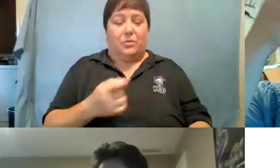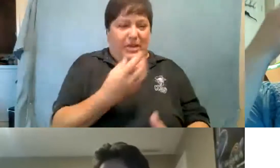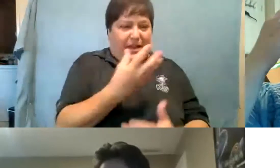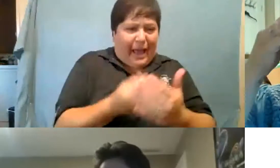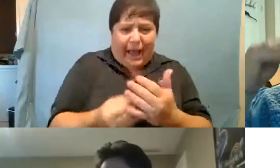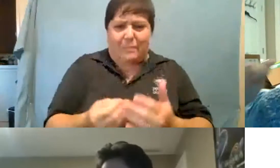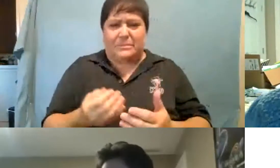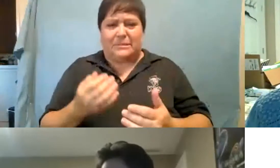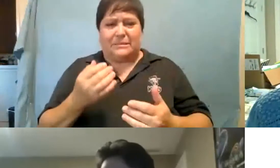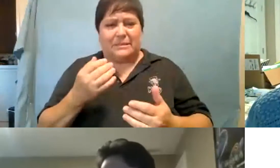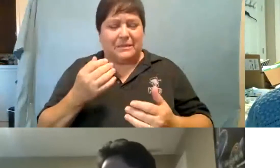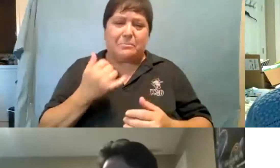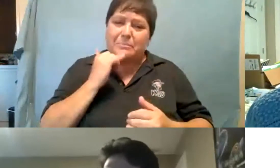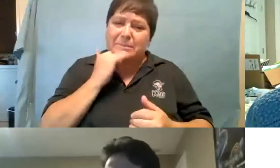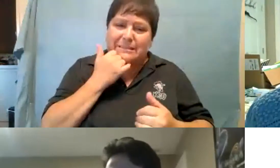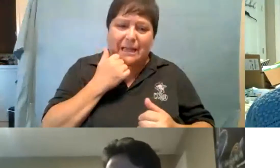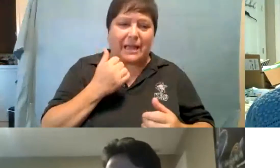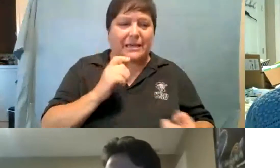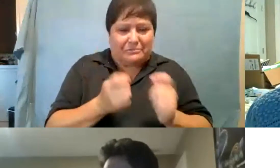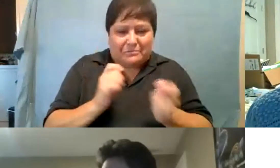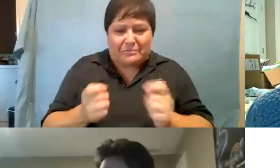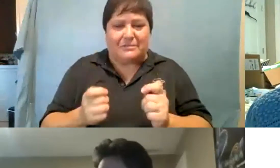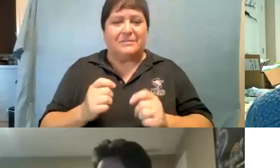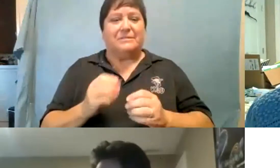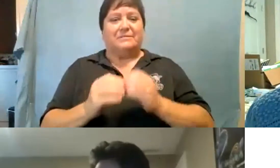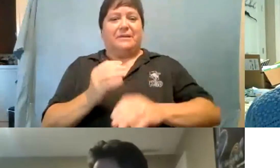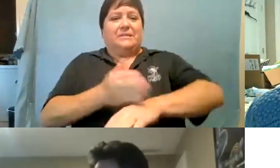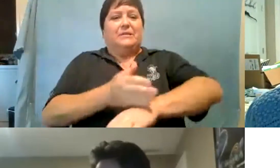in things like what I think Solela was saying about